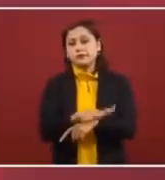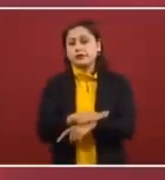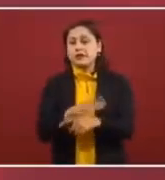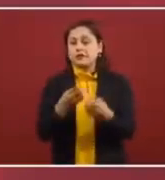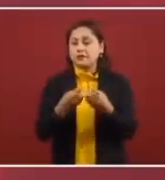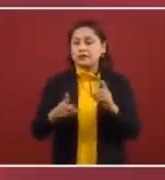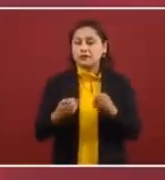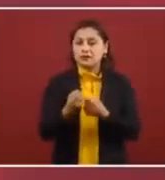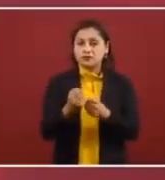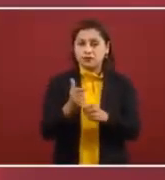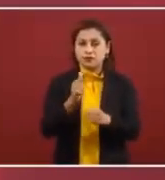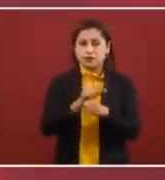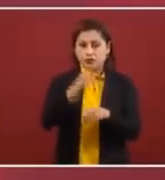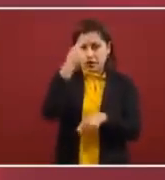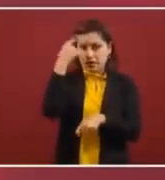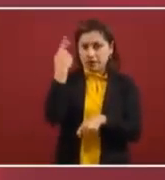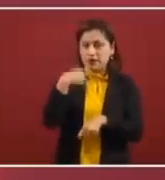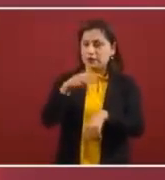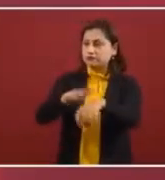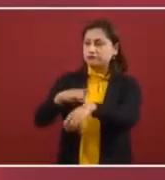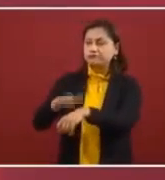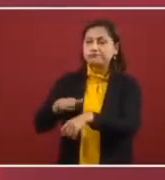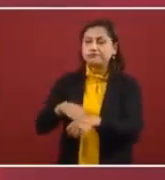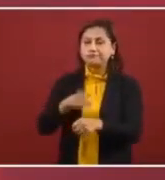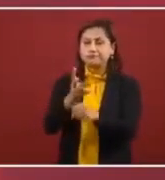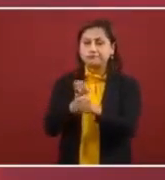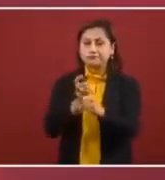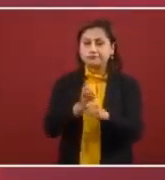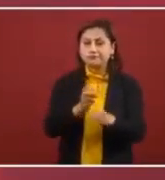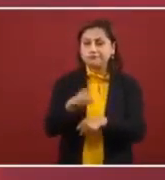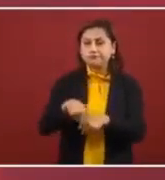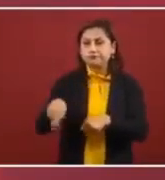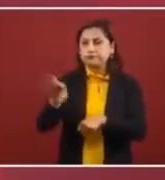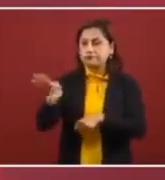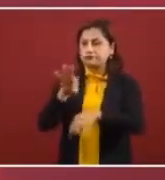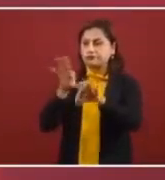description of the development, social development for well-being.